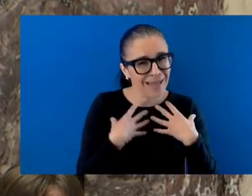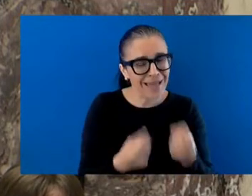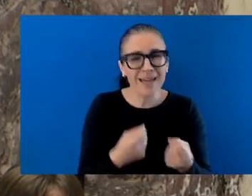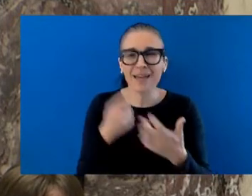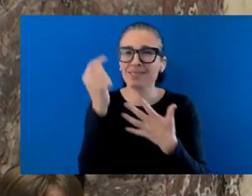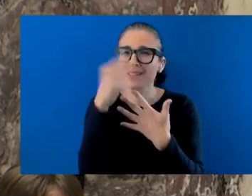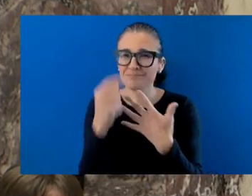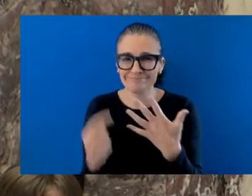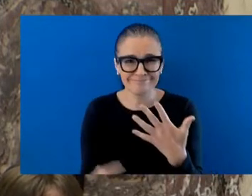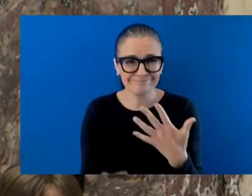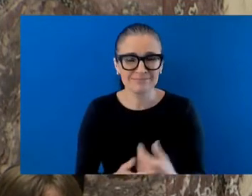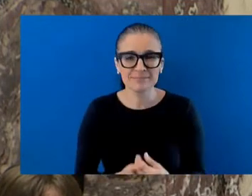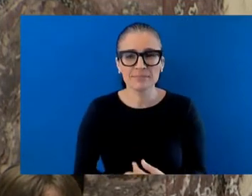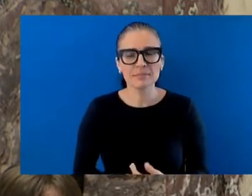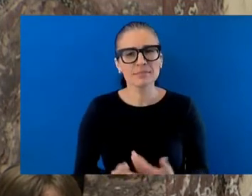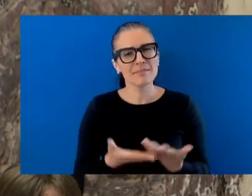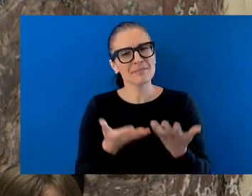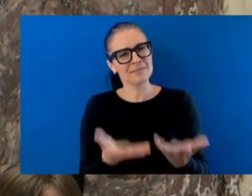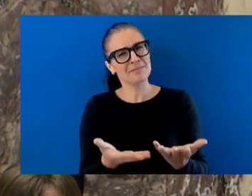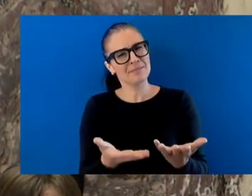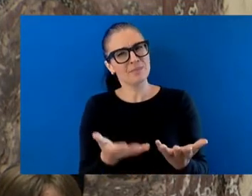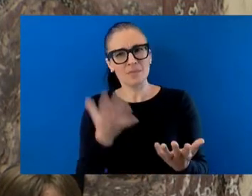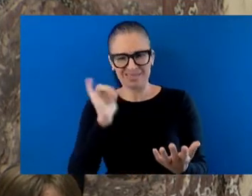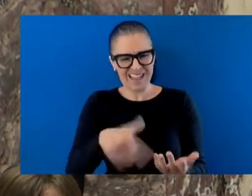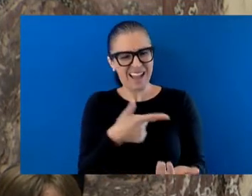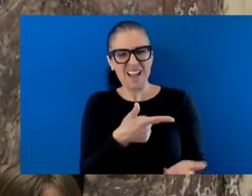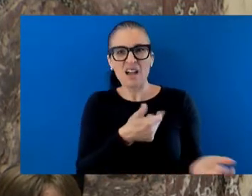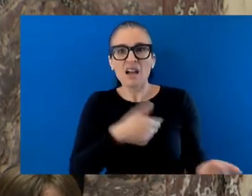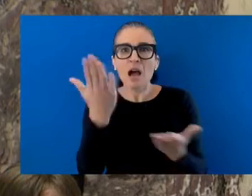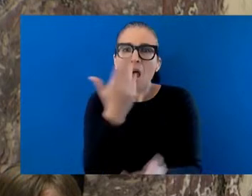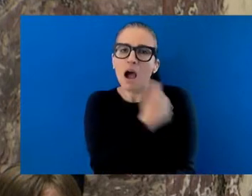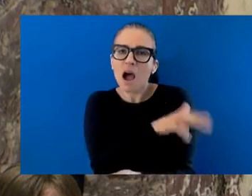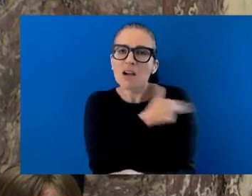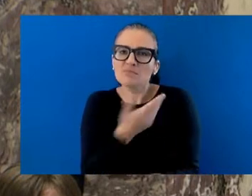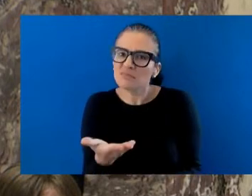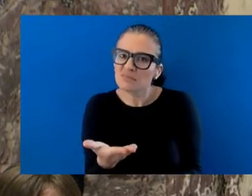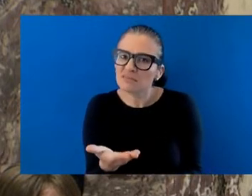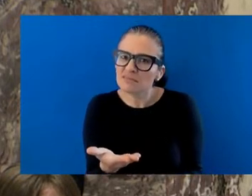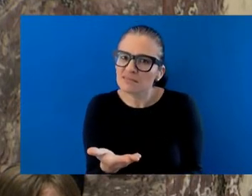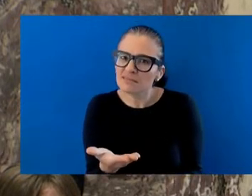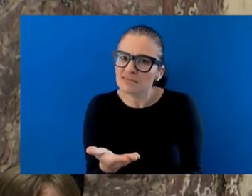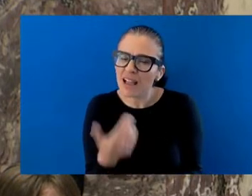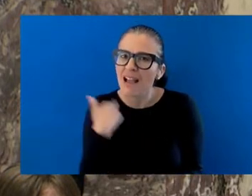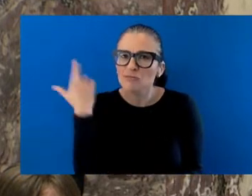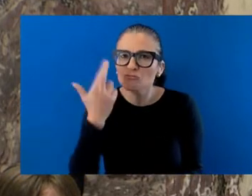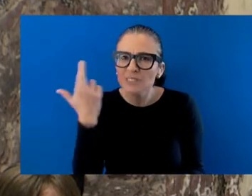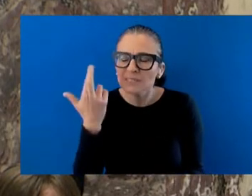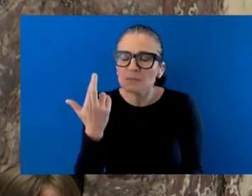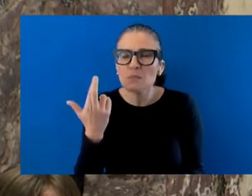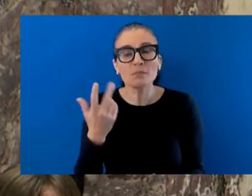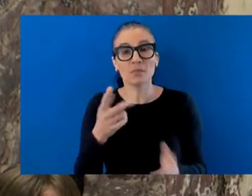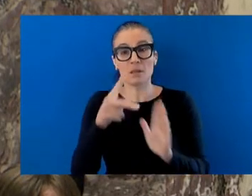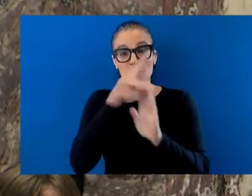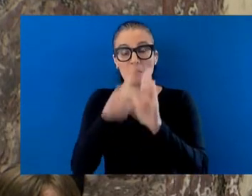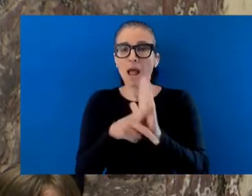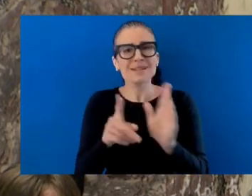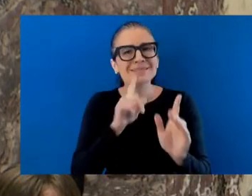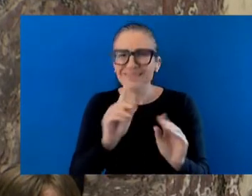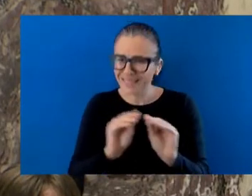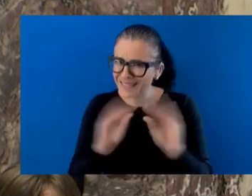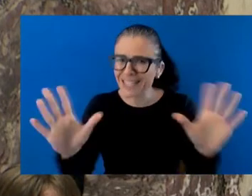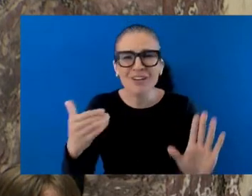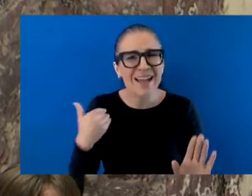There are clear policies, as there are in Northern Health, with respect to these matters. And those clear policies are laid